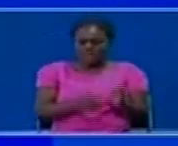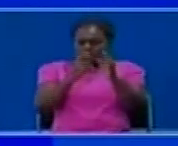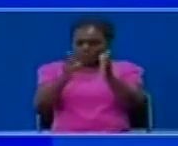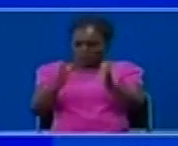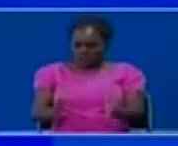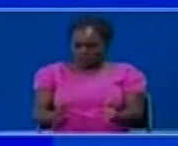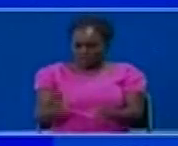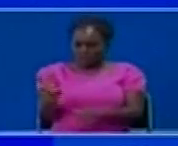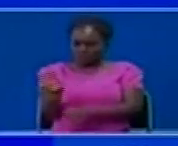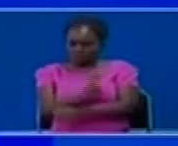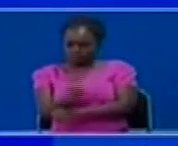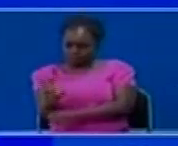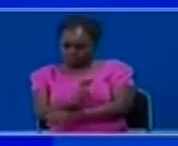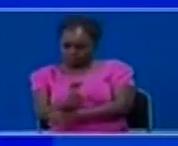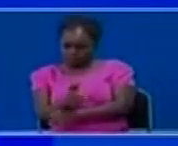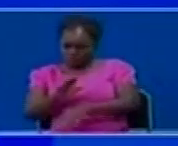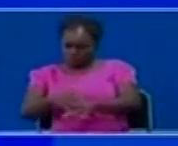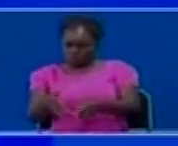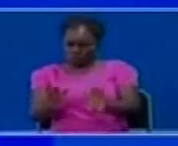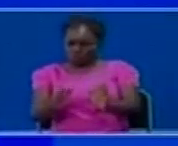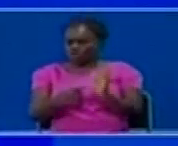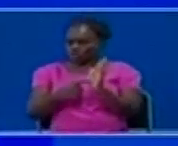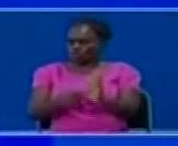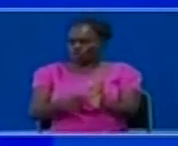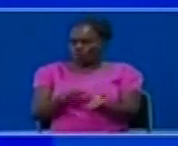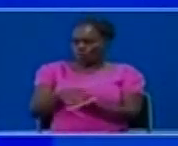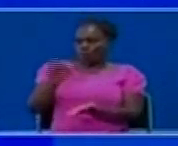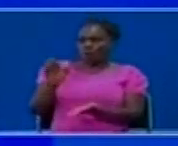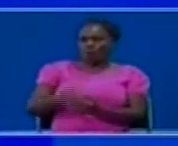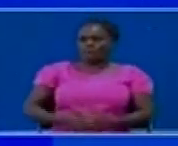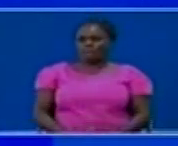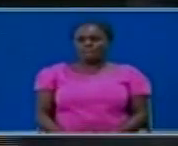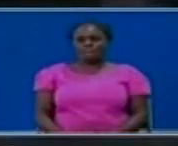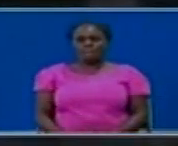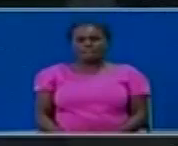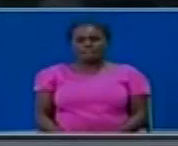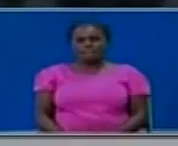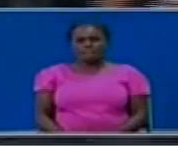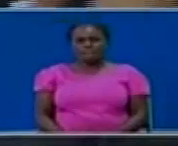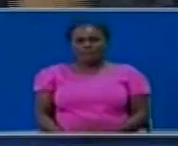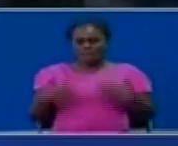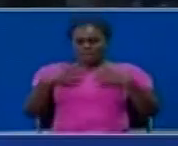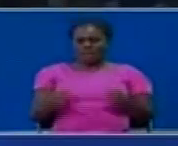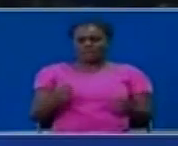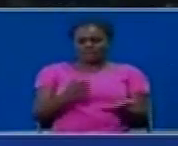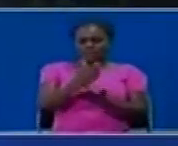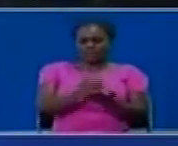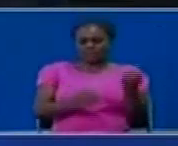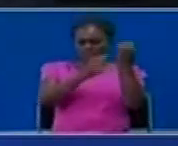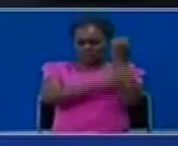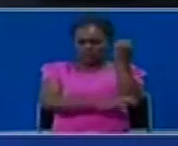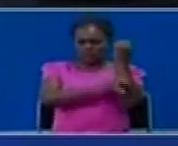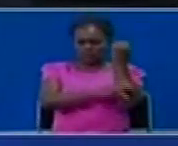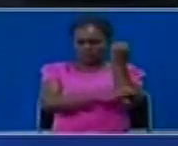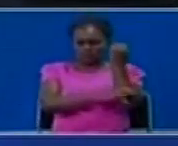Wambua has been on this beat today and now brings us more. The health sector in the country could be headed